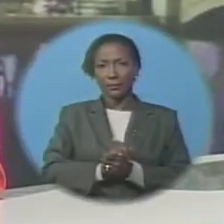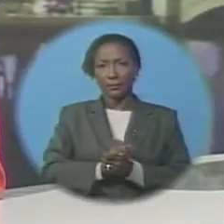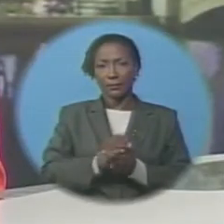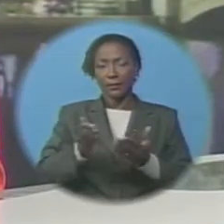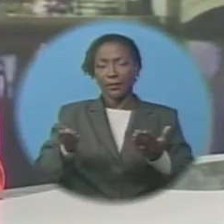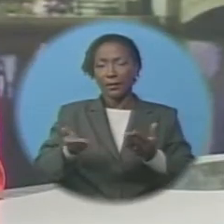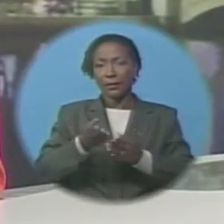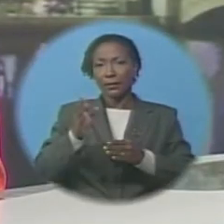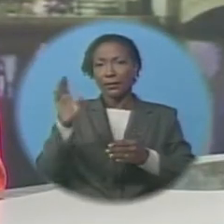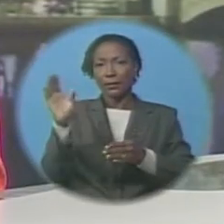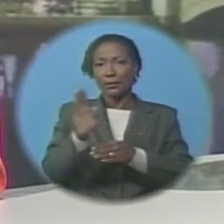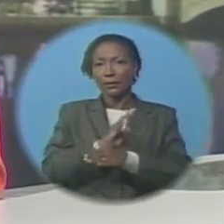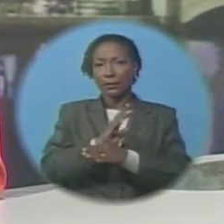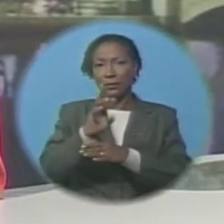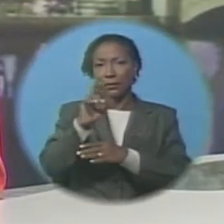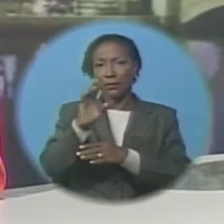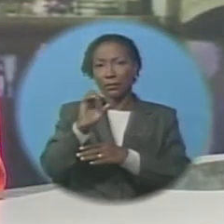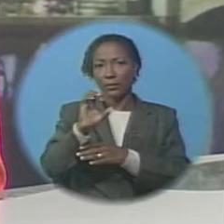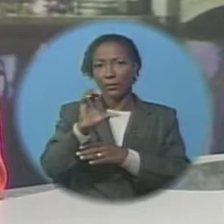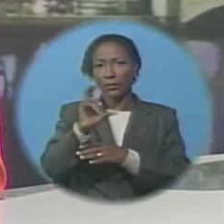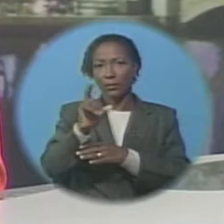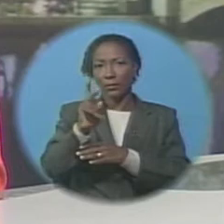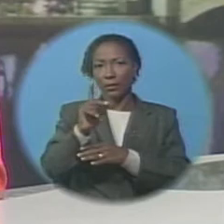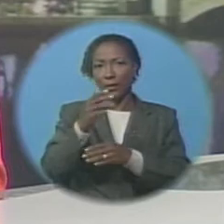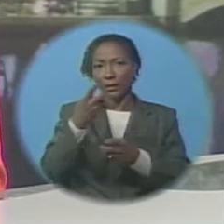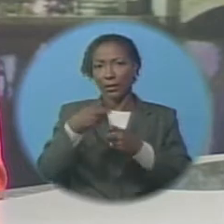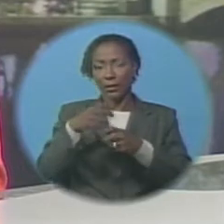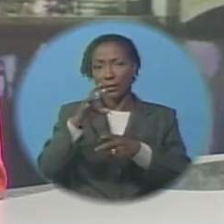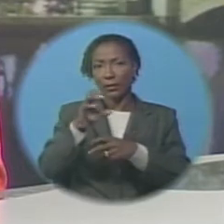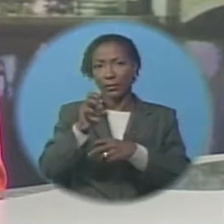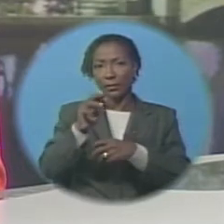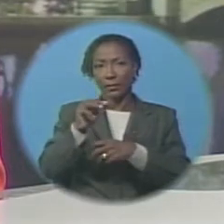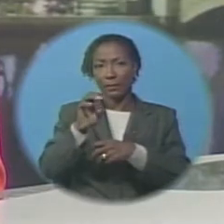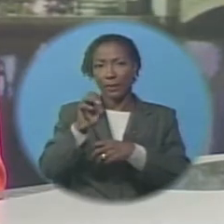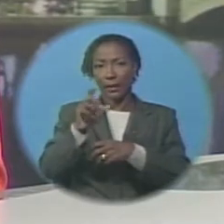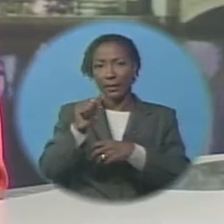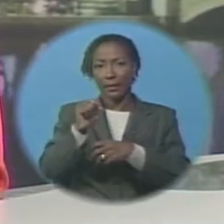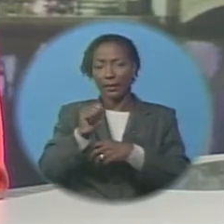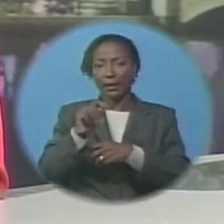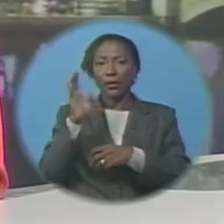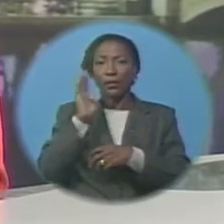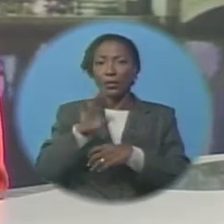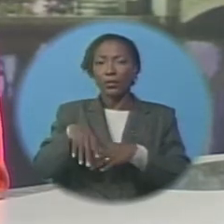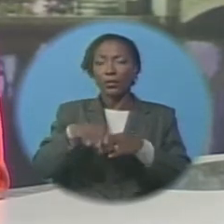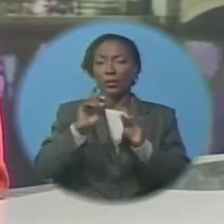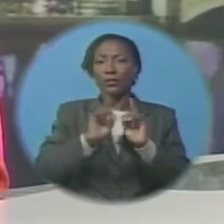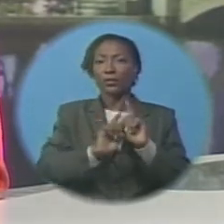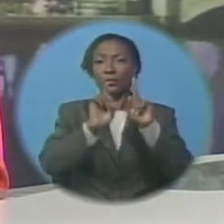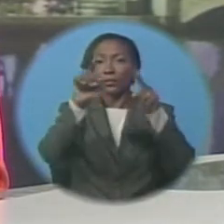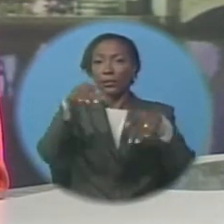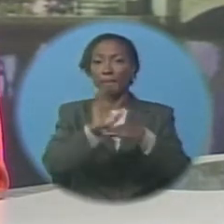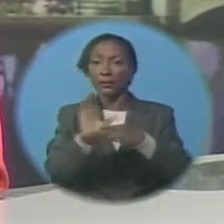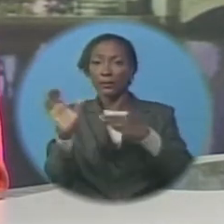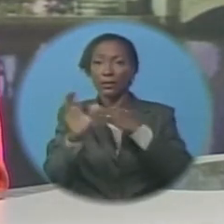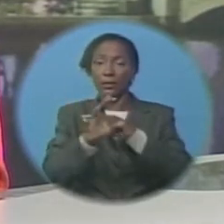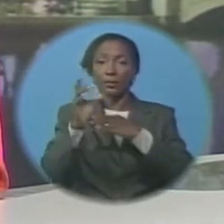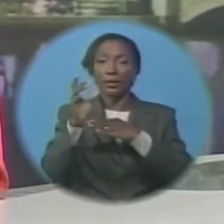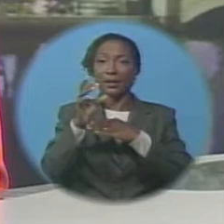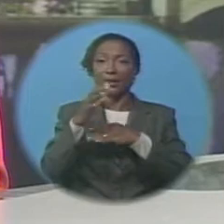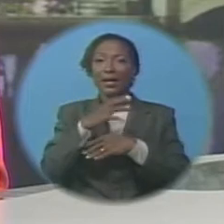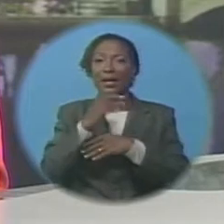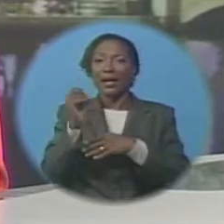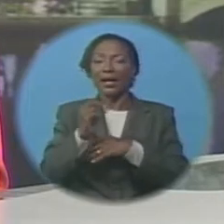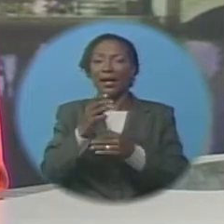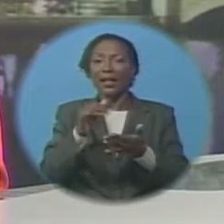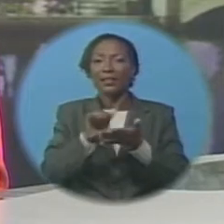Local company Rock Card Cement Limited is poised to make its presence felt in the region very shortly. That's according to spokesman,